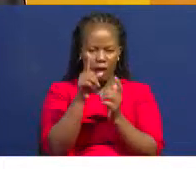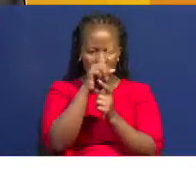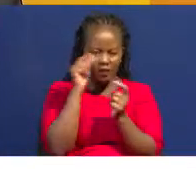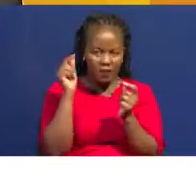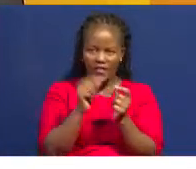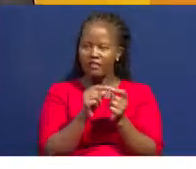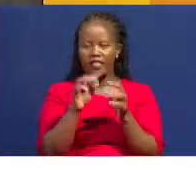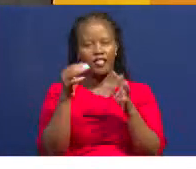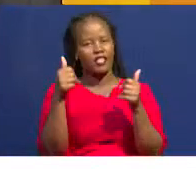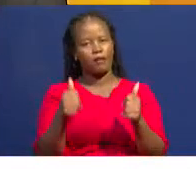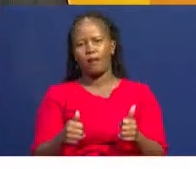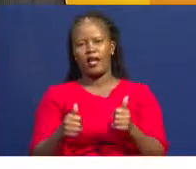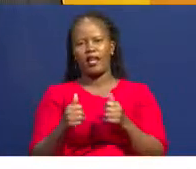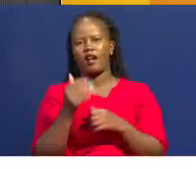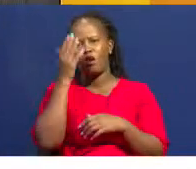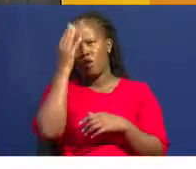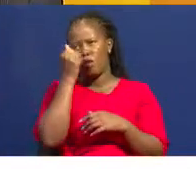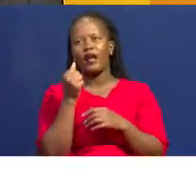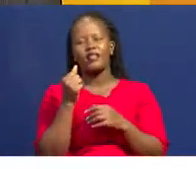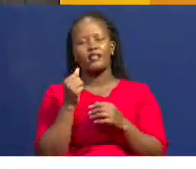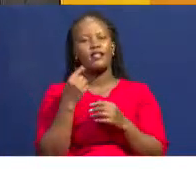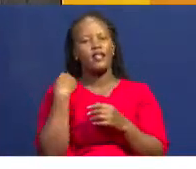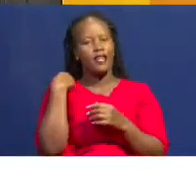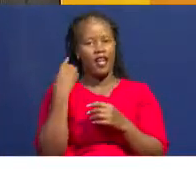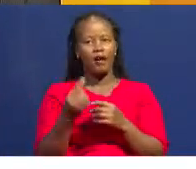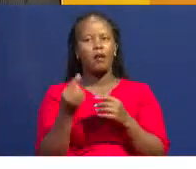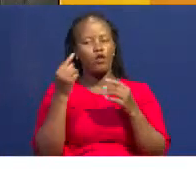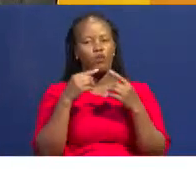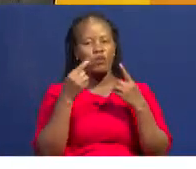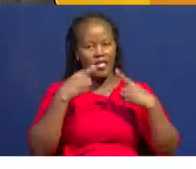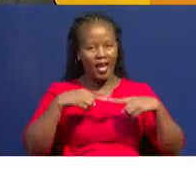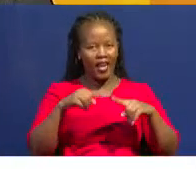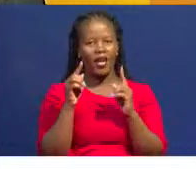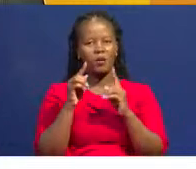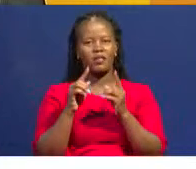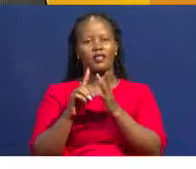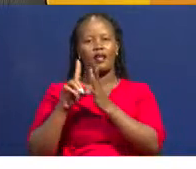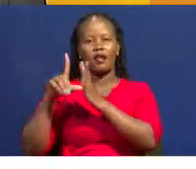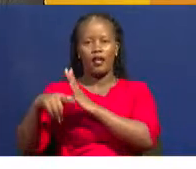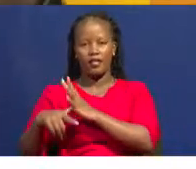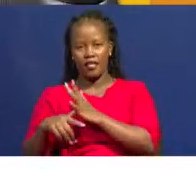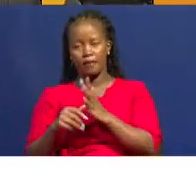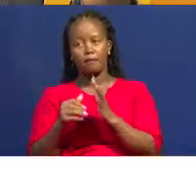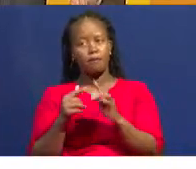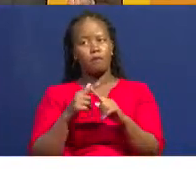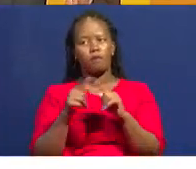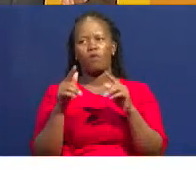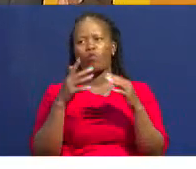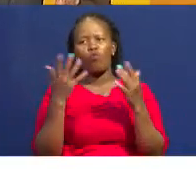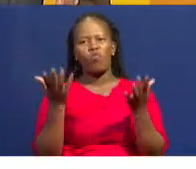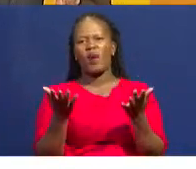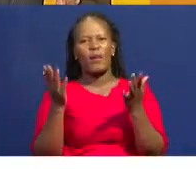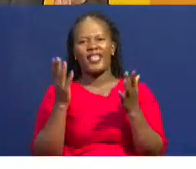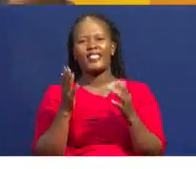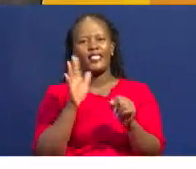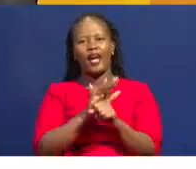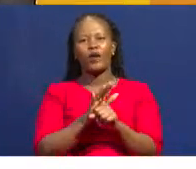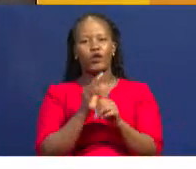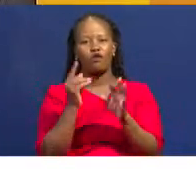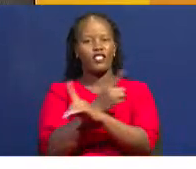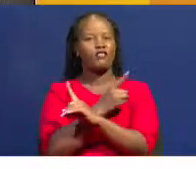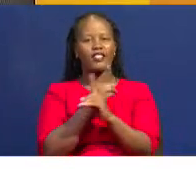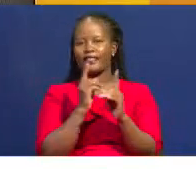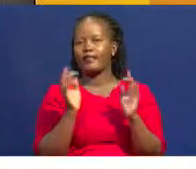this, because I know it will be released in a few, but it is not so much different from